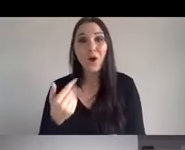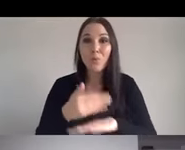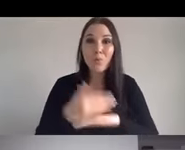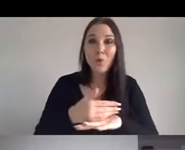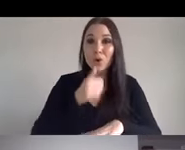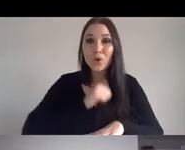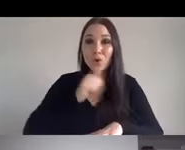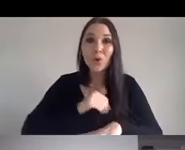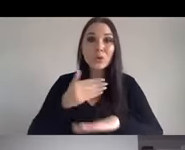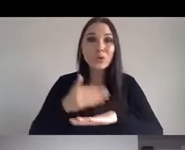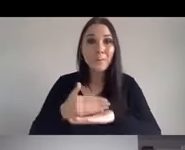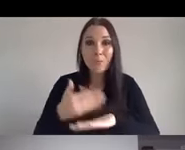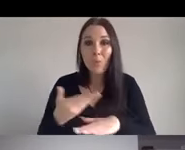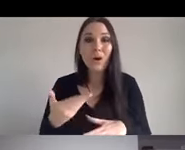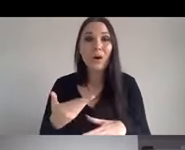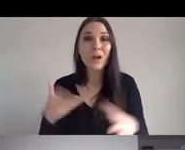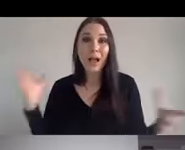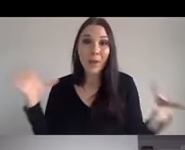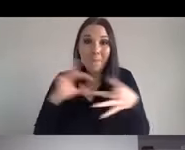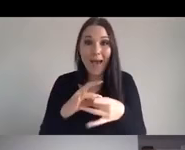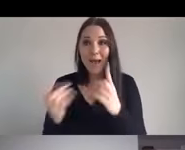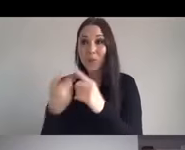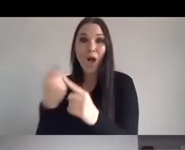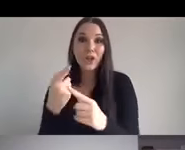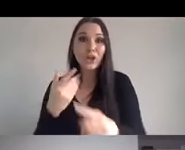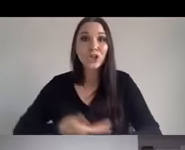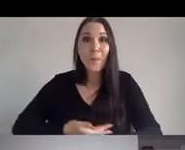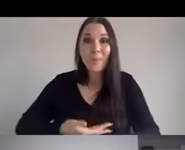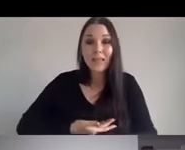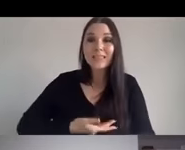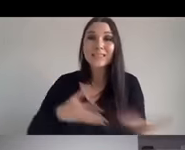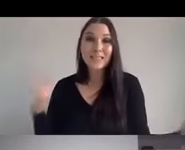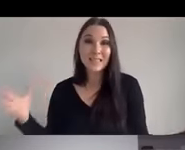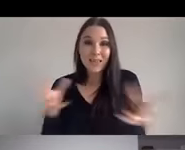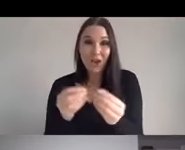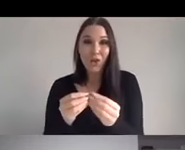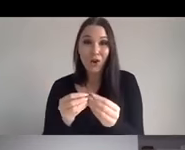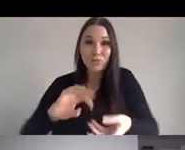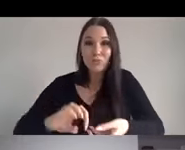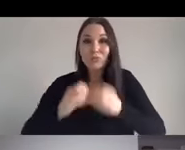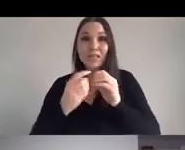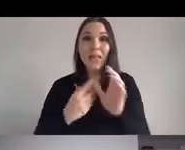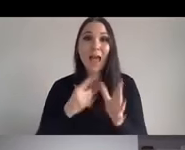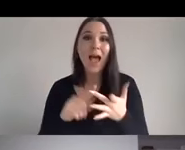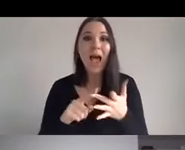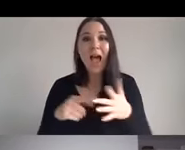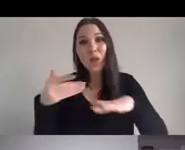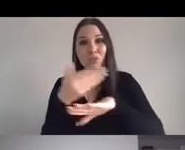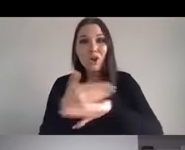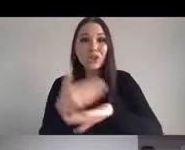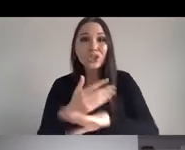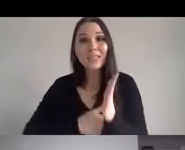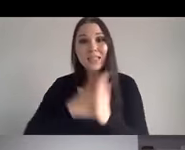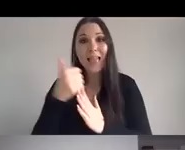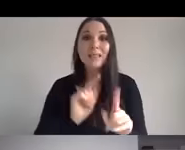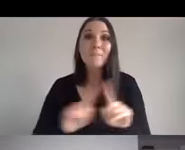USPs one company has to combine with other company, and then we can put together the AI skills and the production skills. But